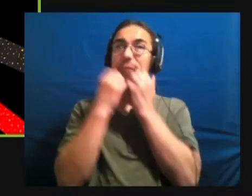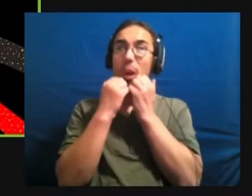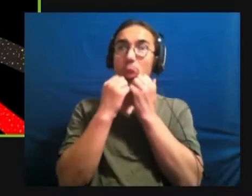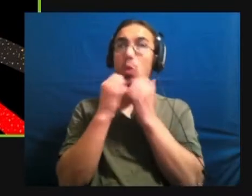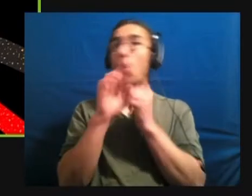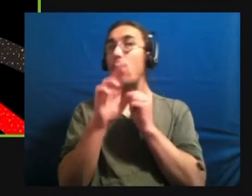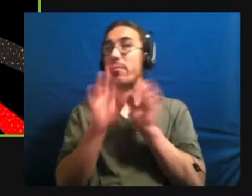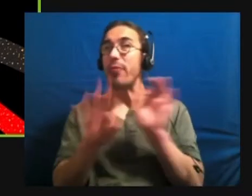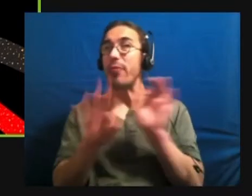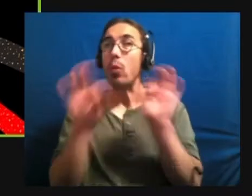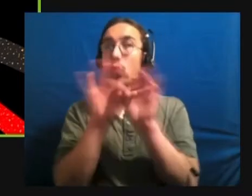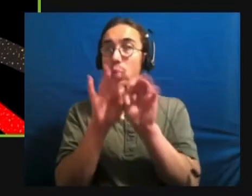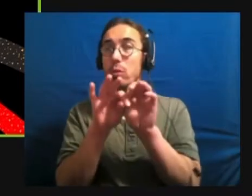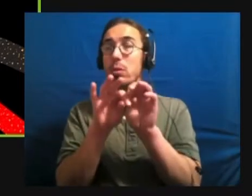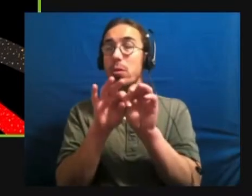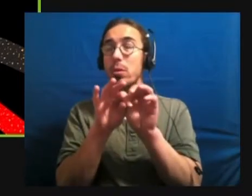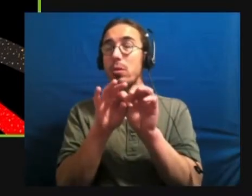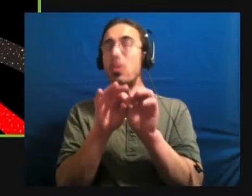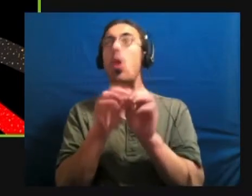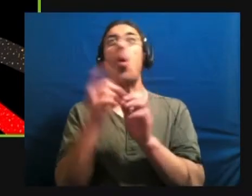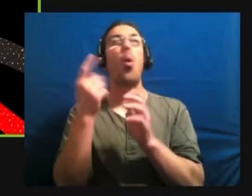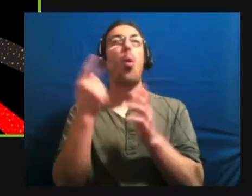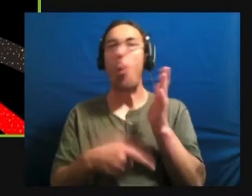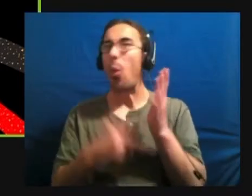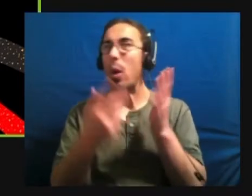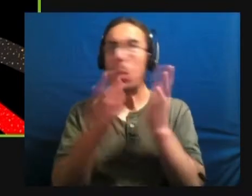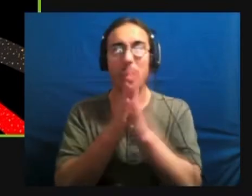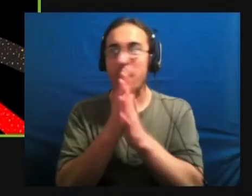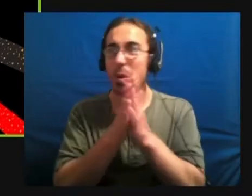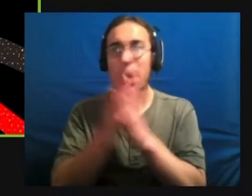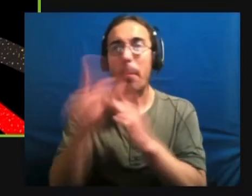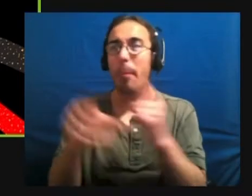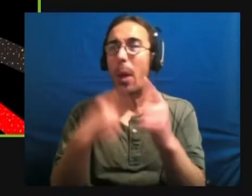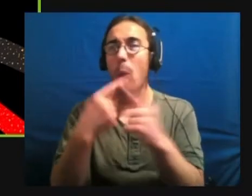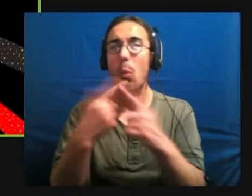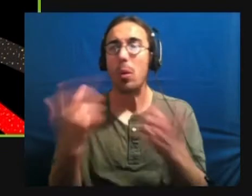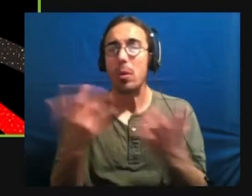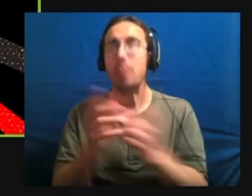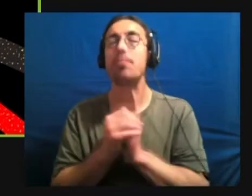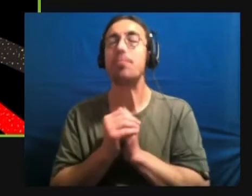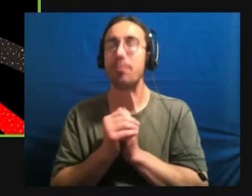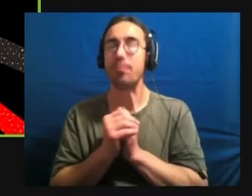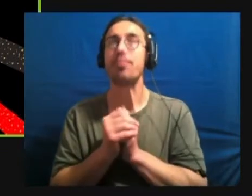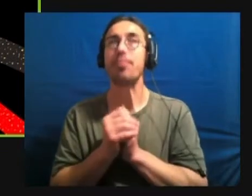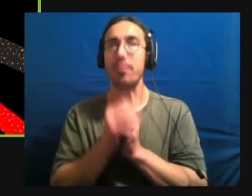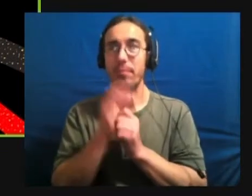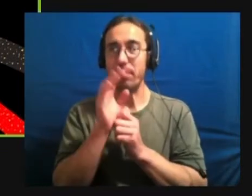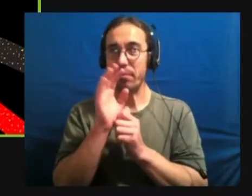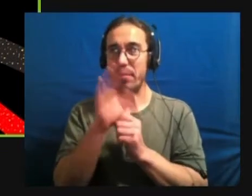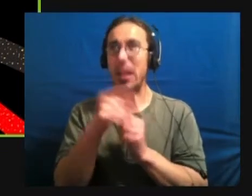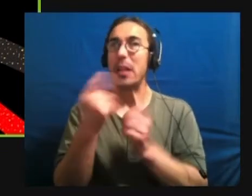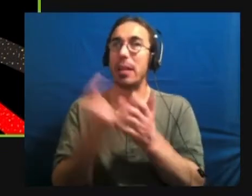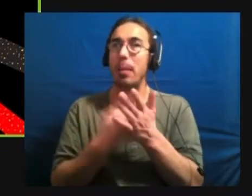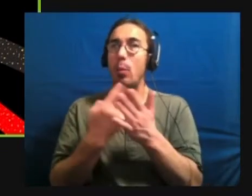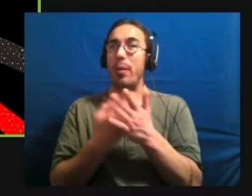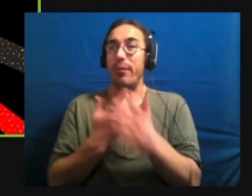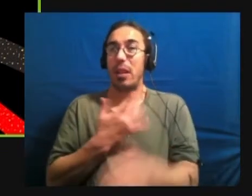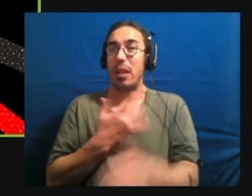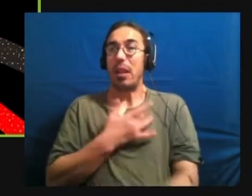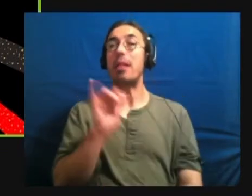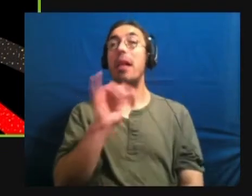passionate about, that's likely to make us a bit of an outsider within the community that shares that